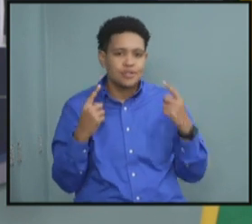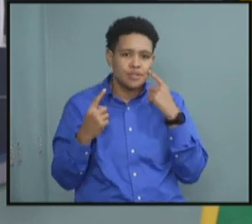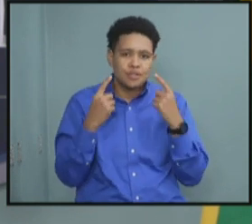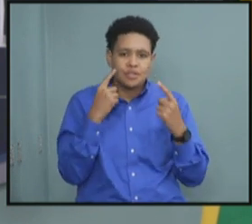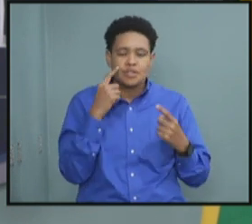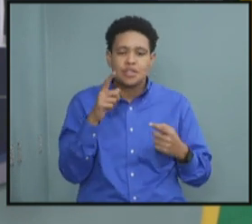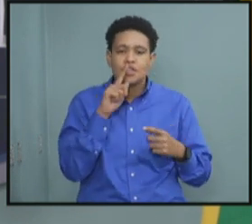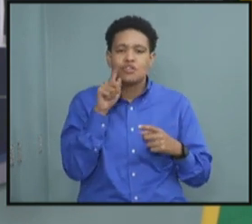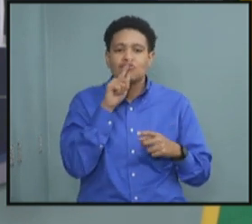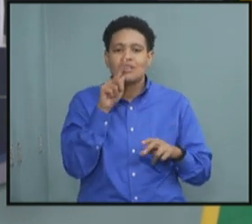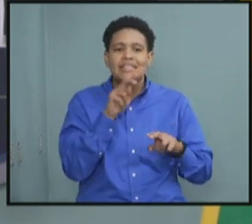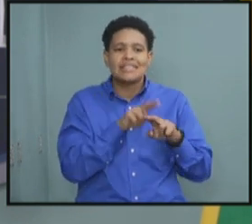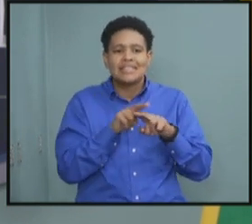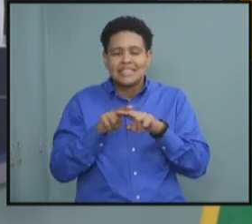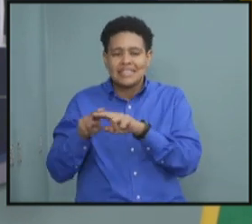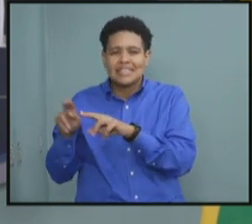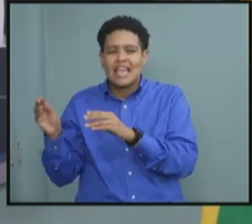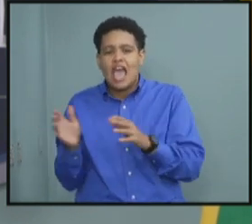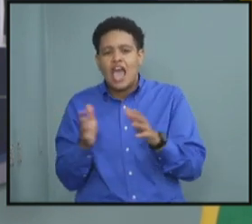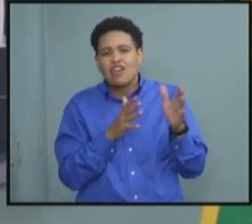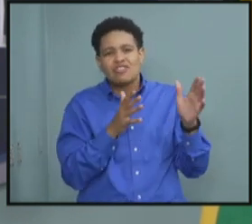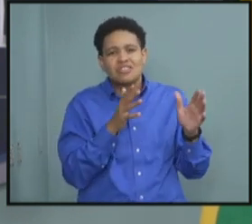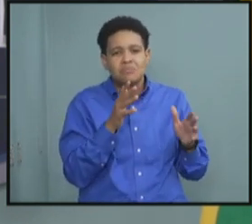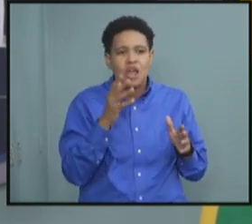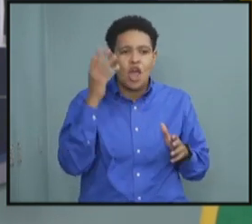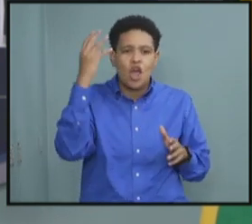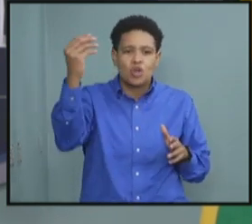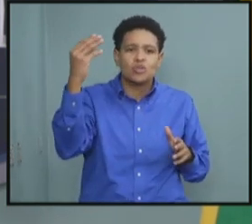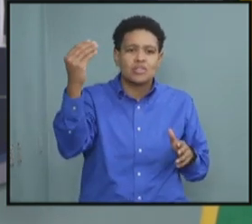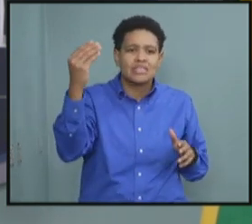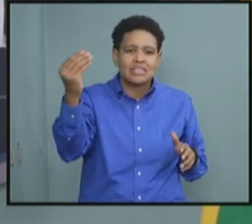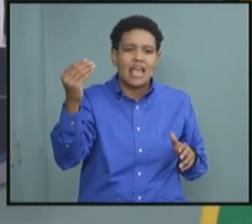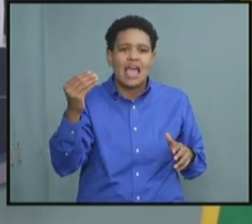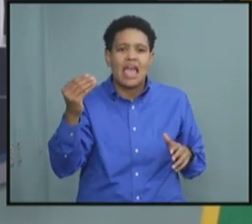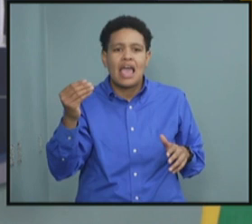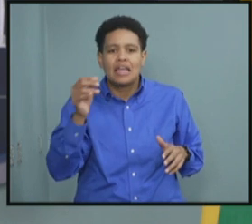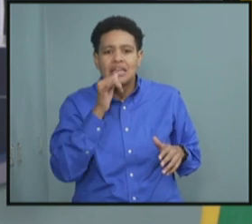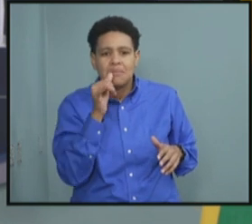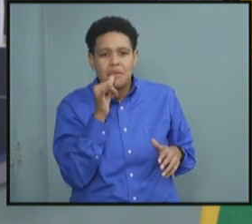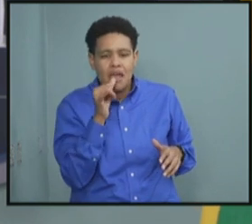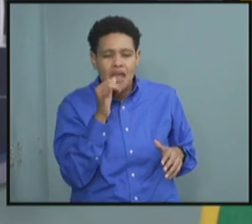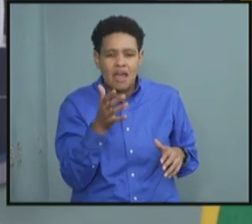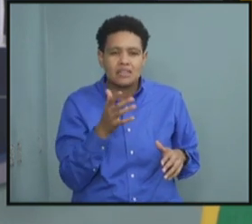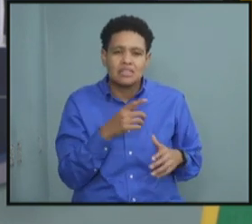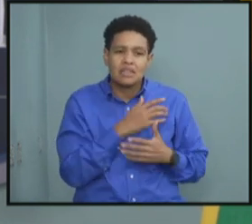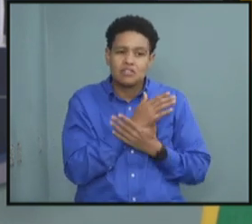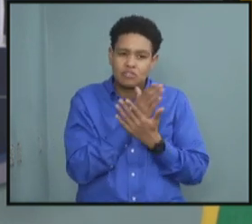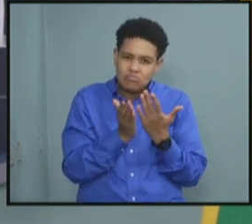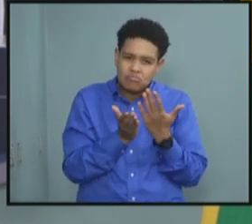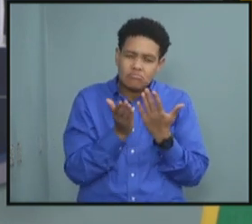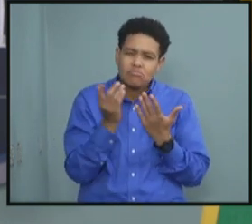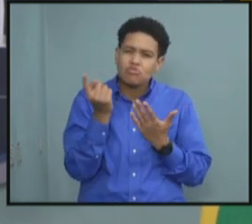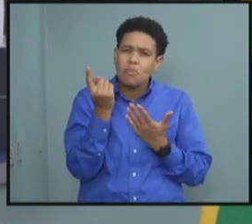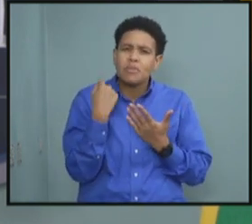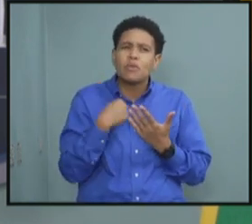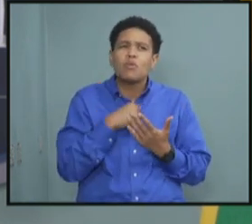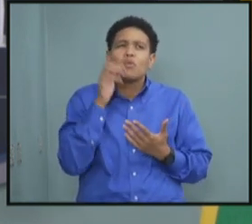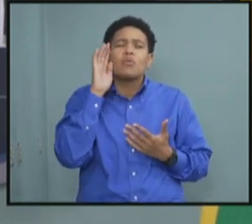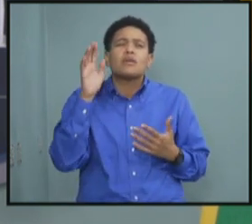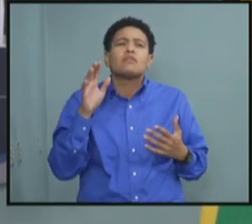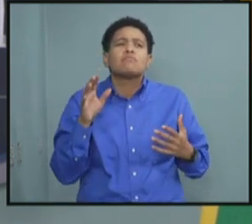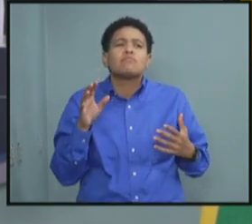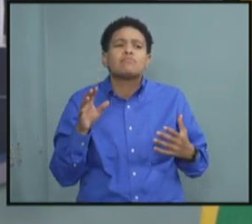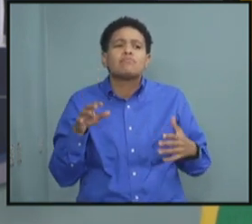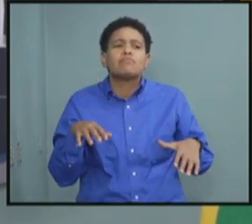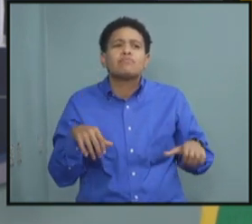is about the seating arrangement, Prime Minister, outside of these bars, and these are something that we will take